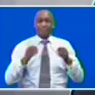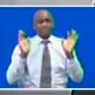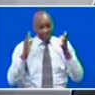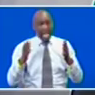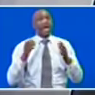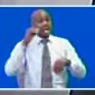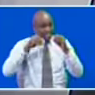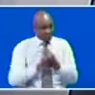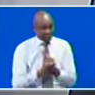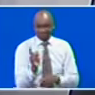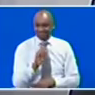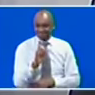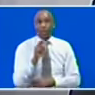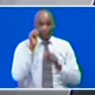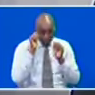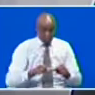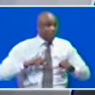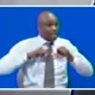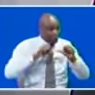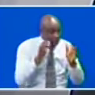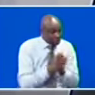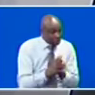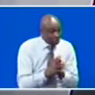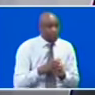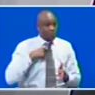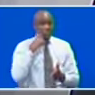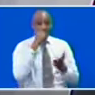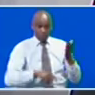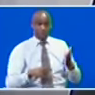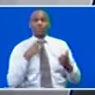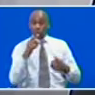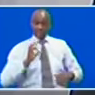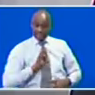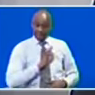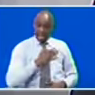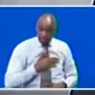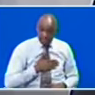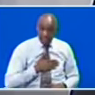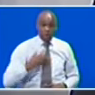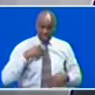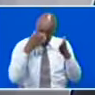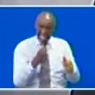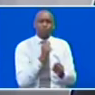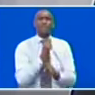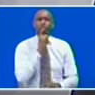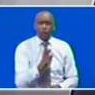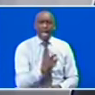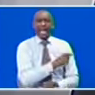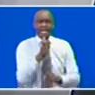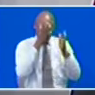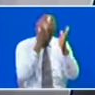those challenges that we'll have to keep dealing with. There are, and we have said to our staff all over, right, that we're here to ensure that